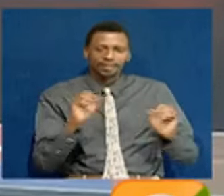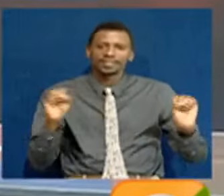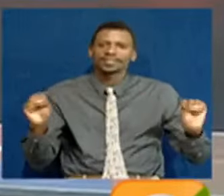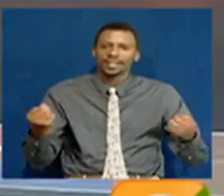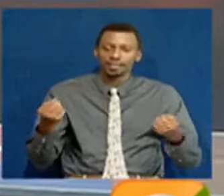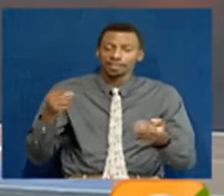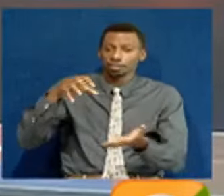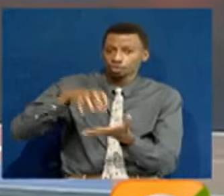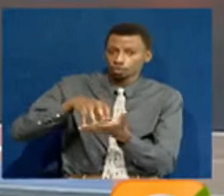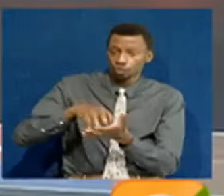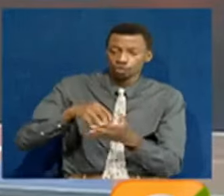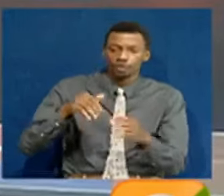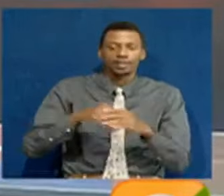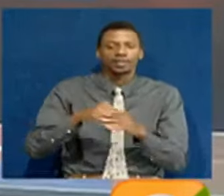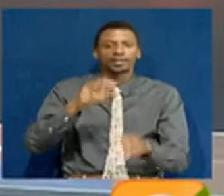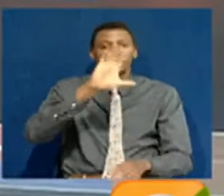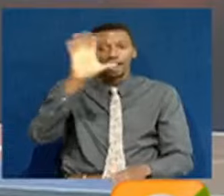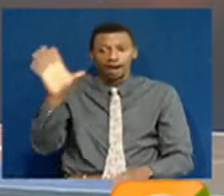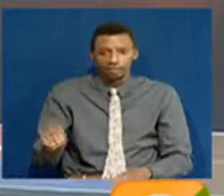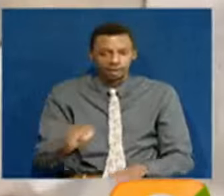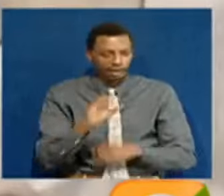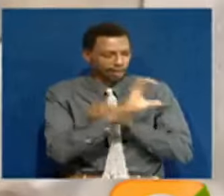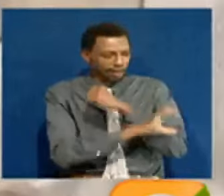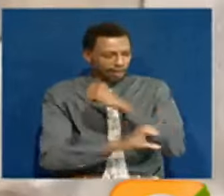situation within the African countries.